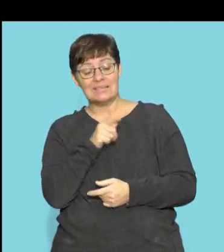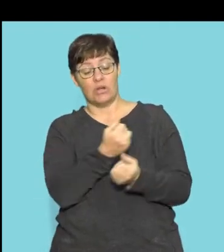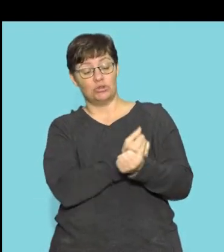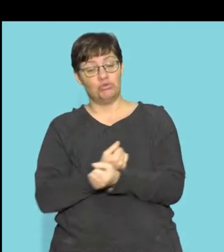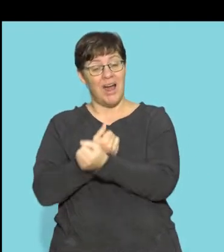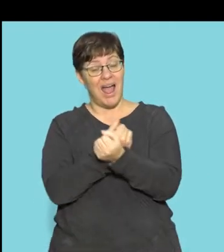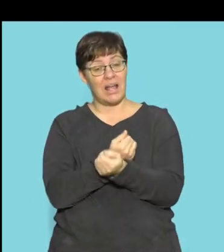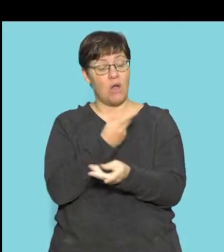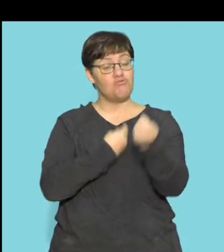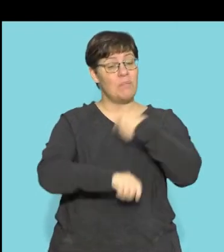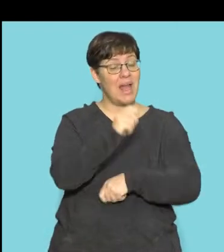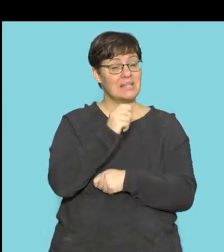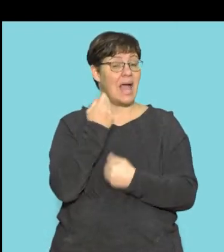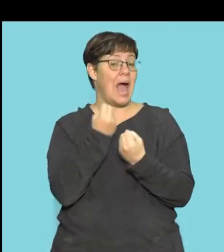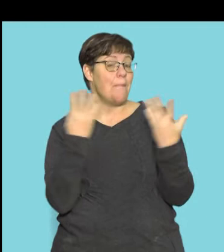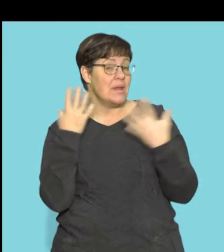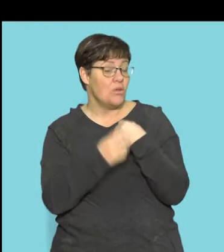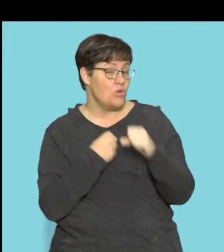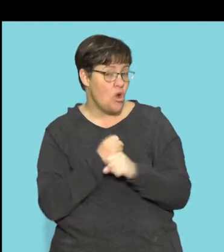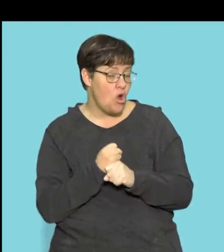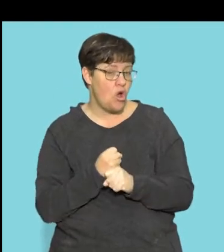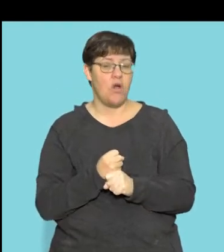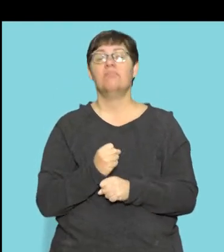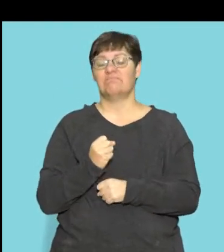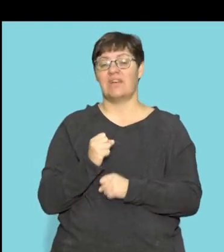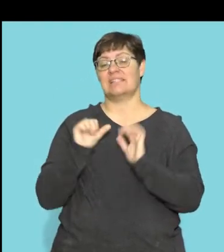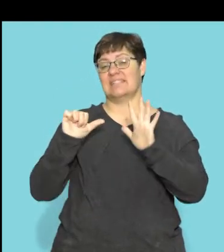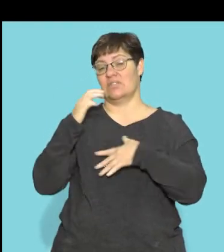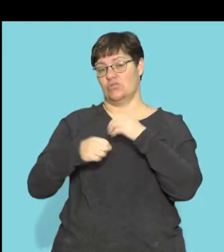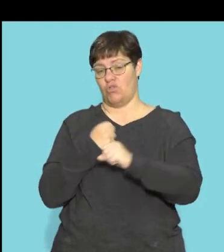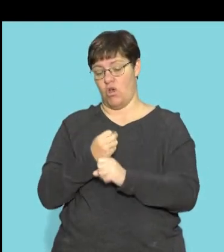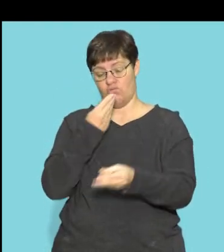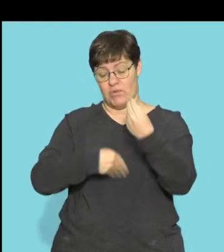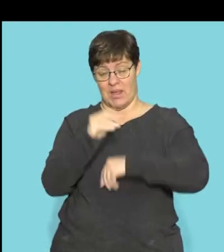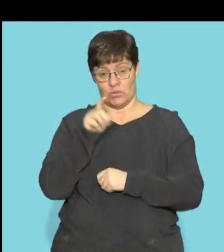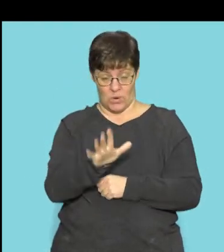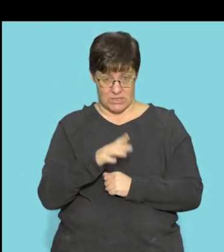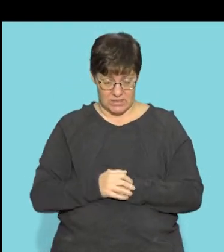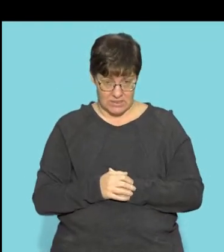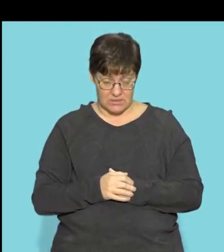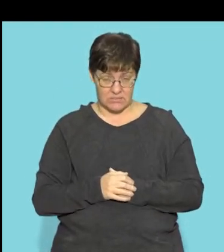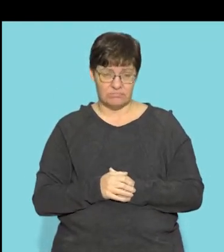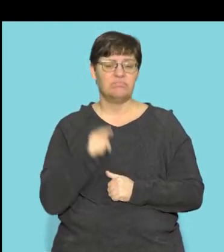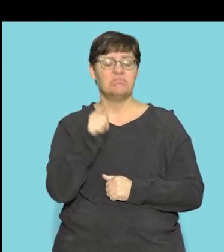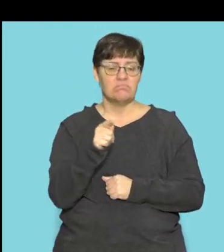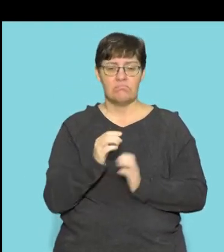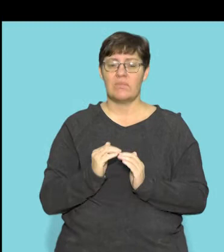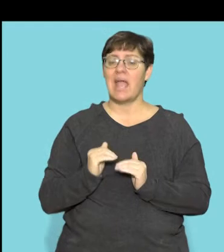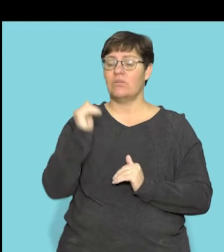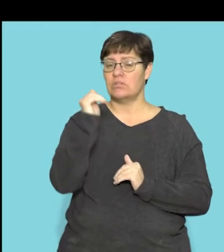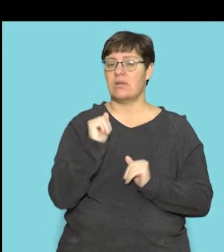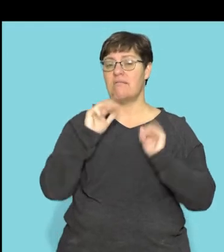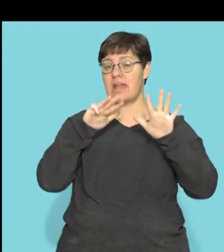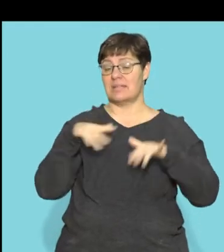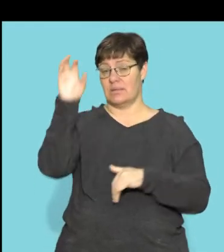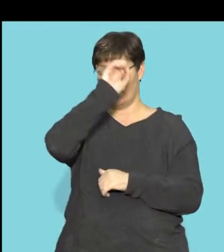the truck after 6 years. So my example here will be for 6 years. The replacement cost of the truck increases